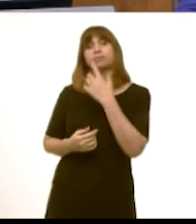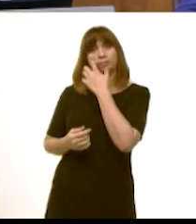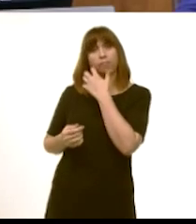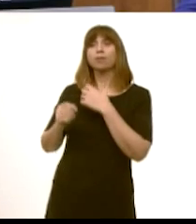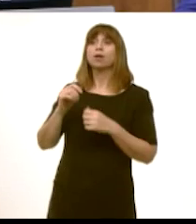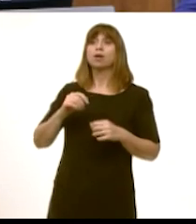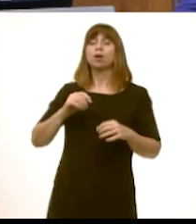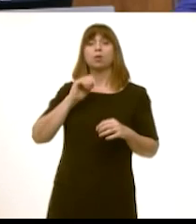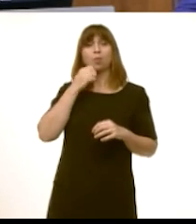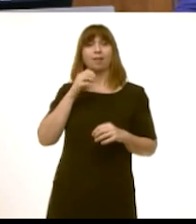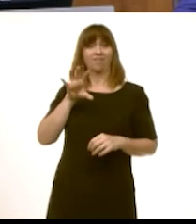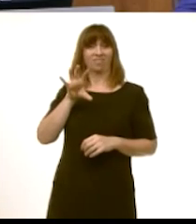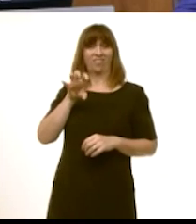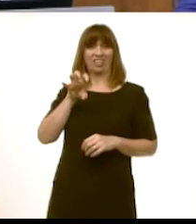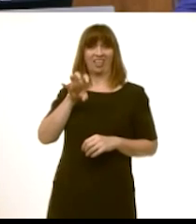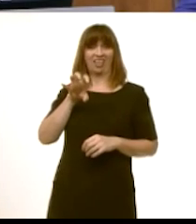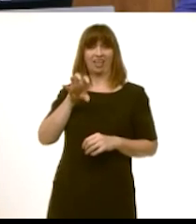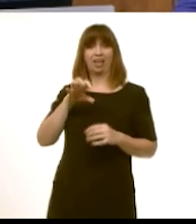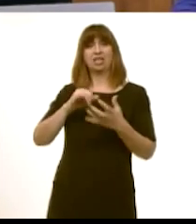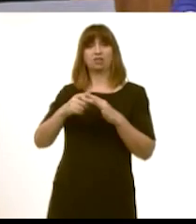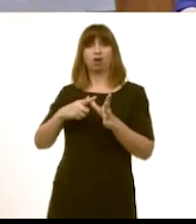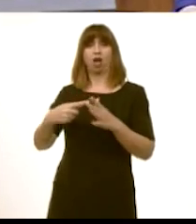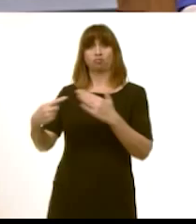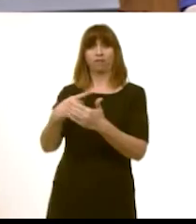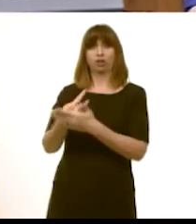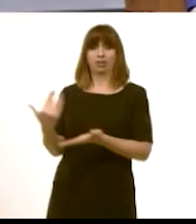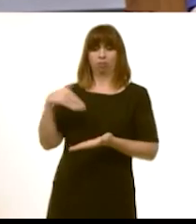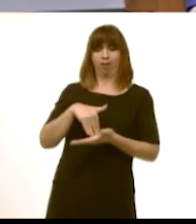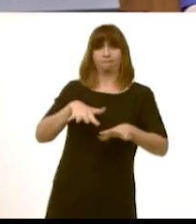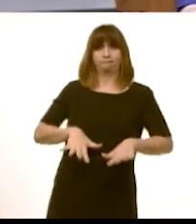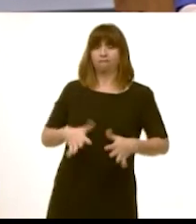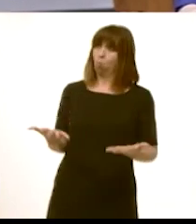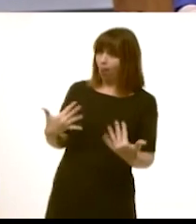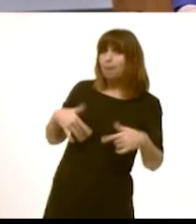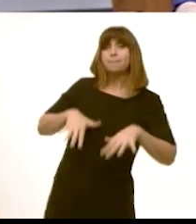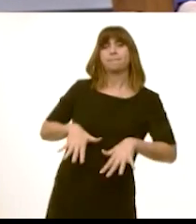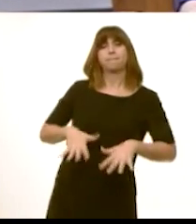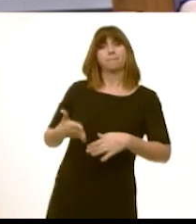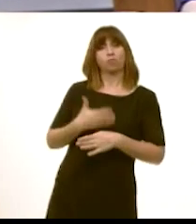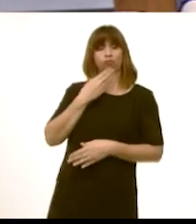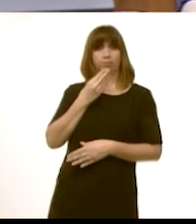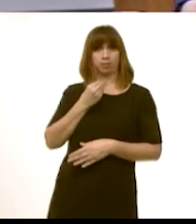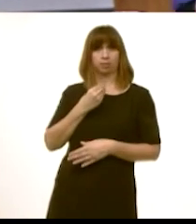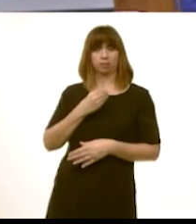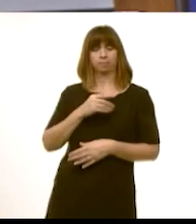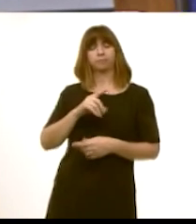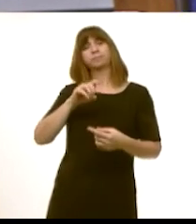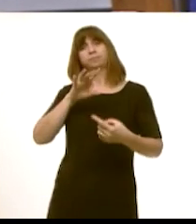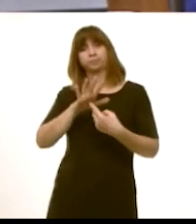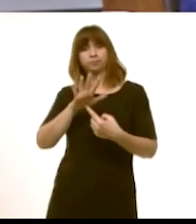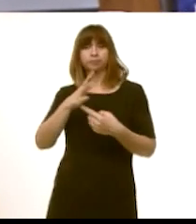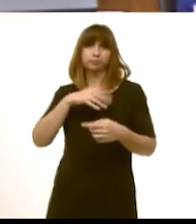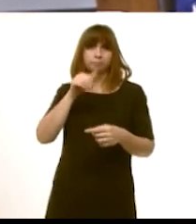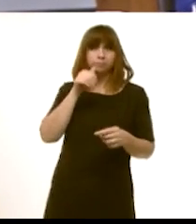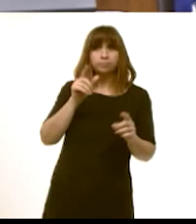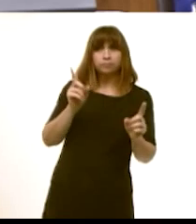approximately 50 Syrian refugees before Christmas. At the moment, it's important to have the interests of